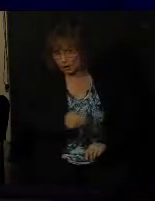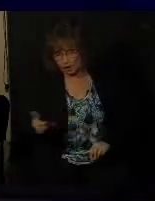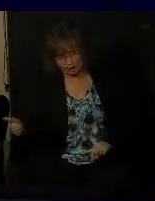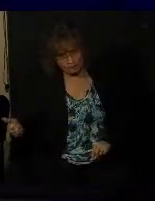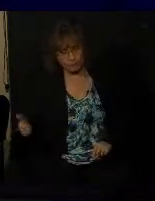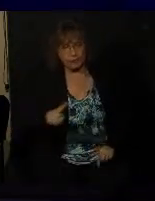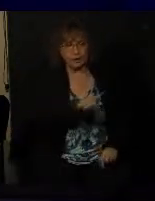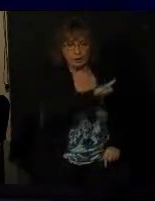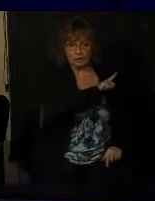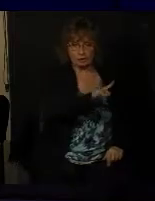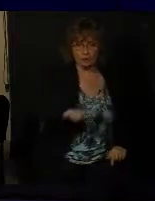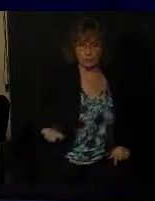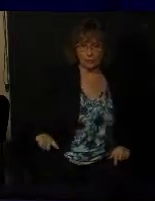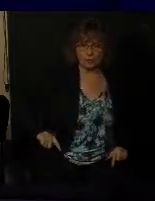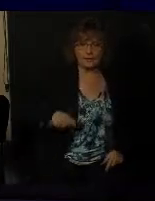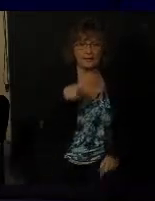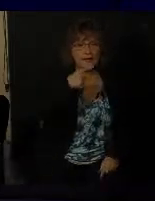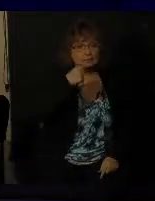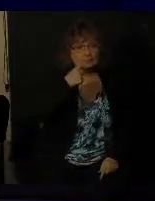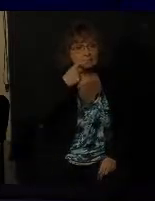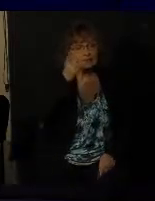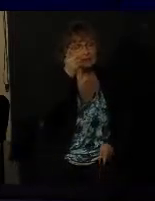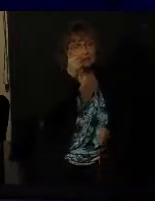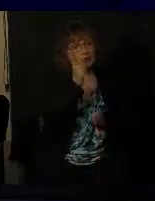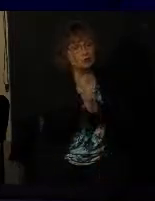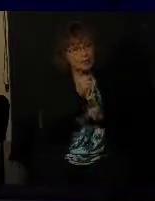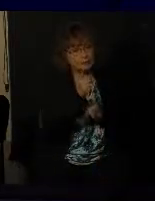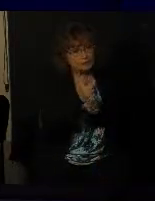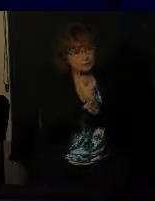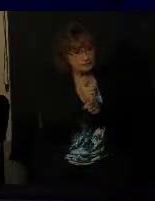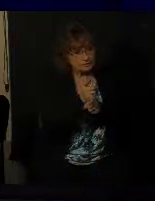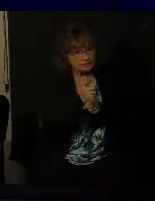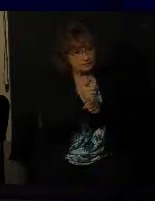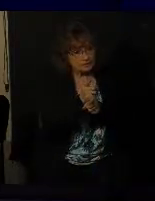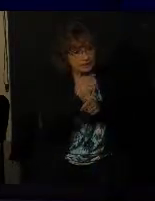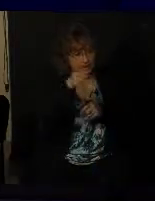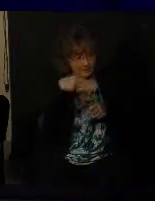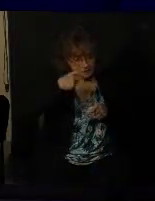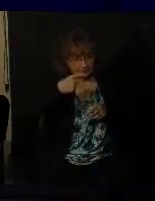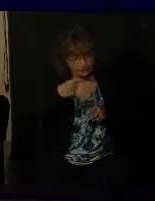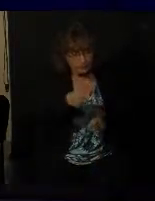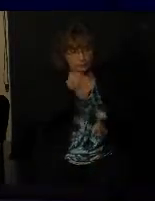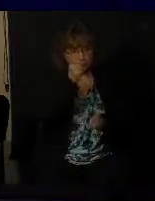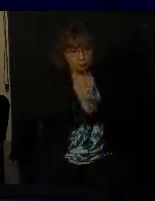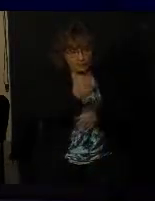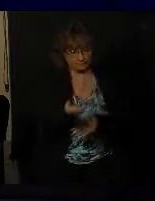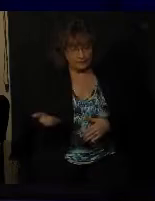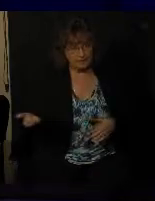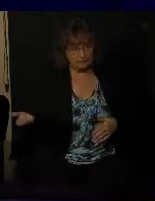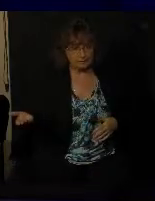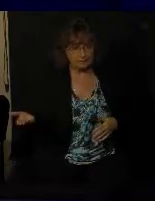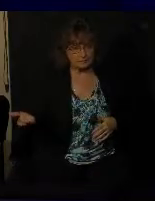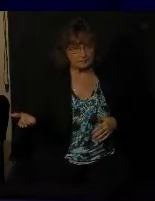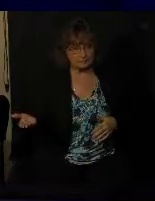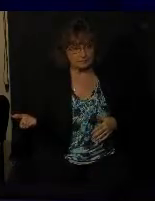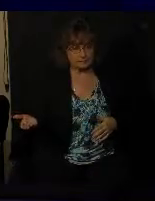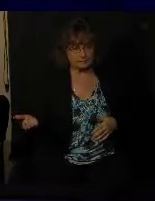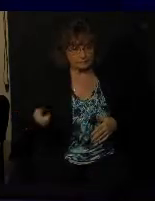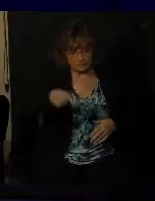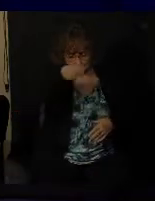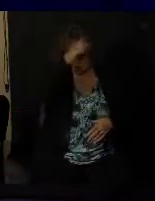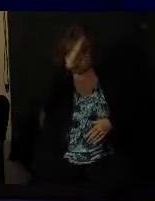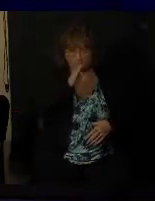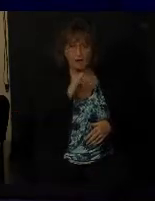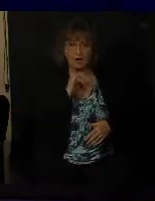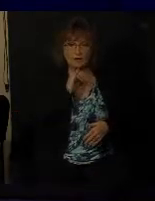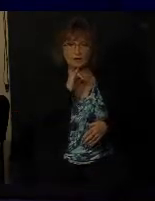Lord, speak righteousness, and I declare things that are right." Get that? God is the standard.